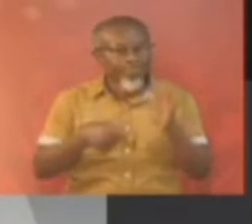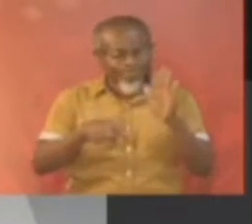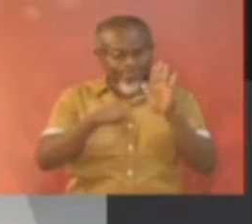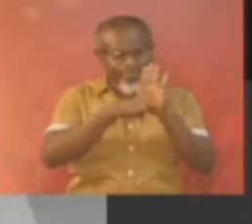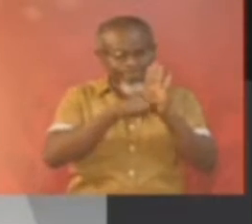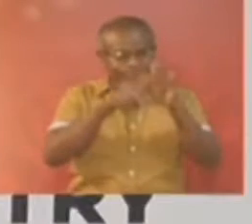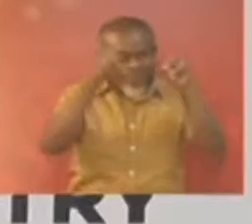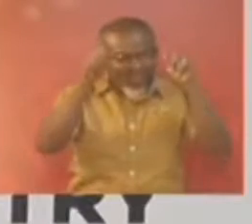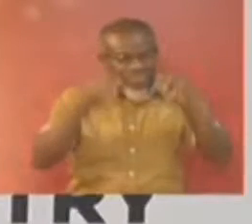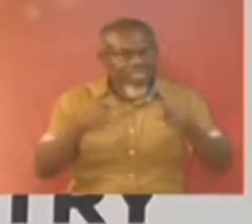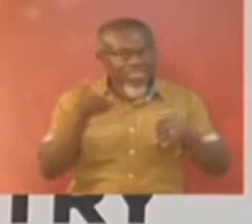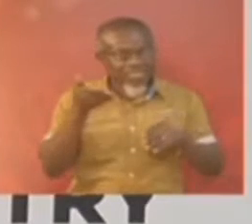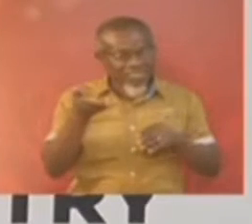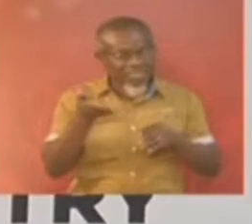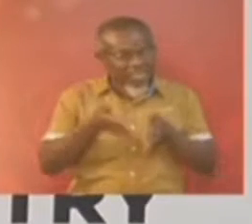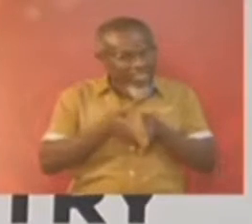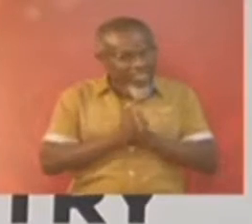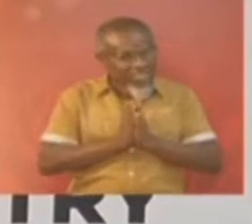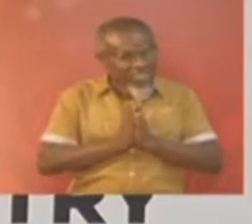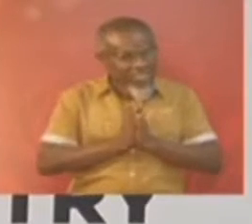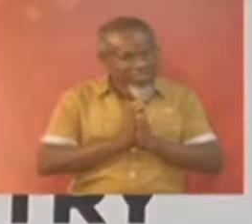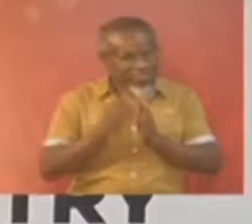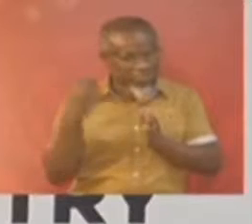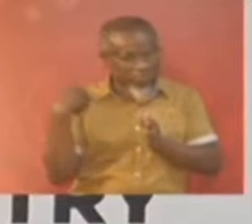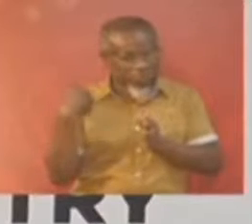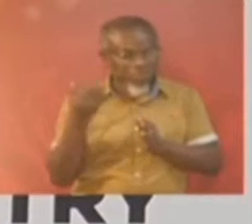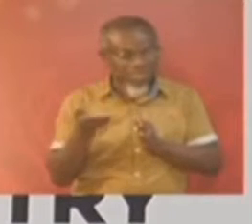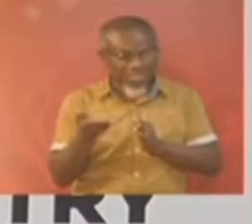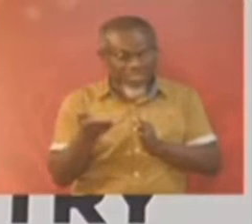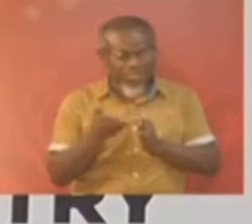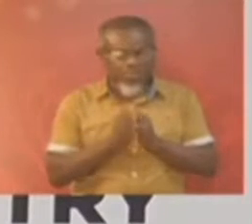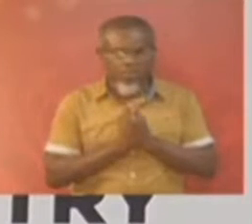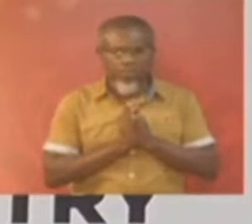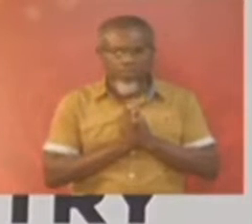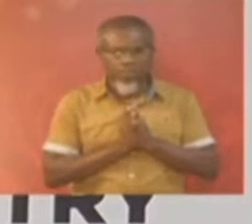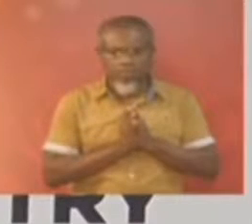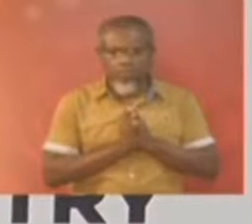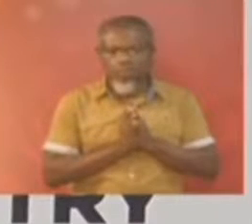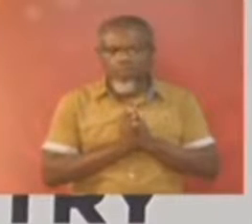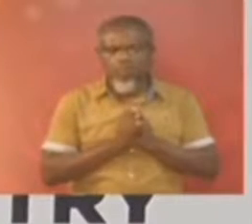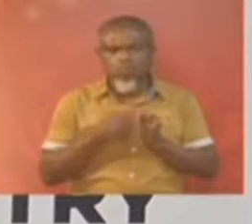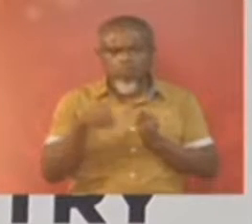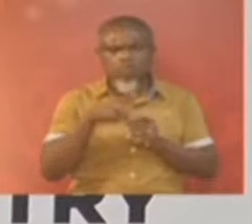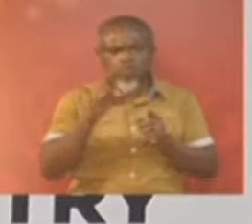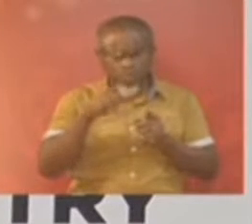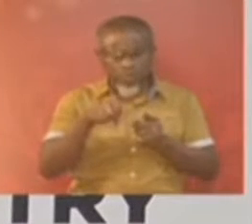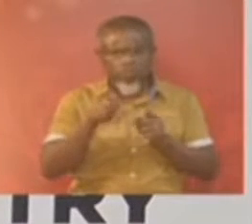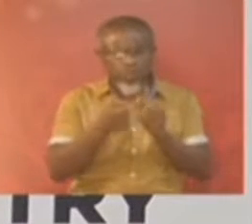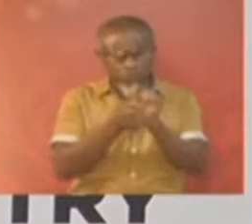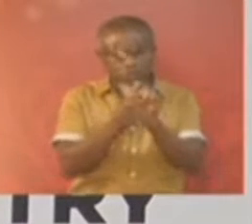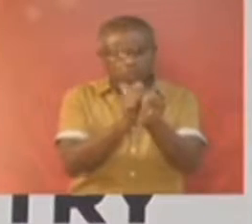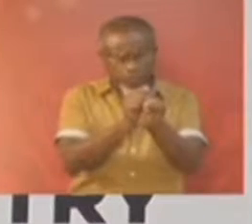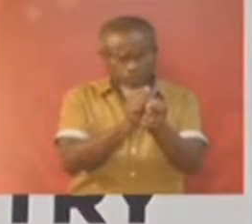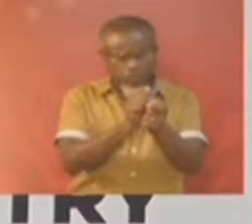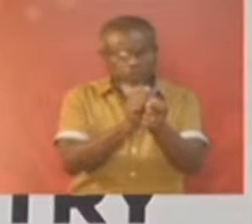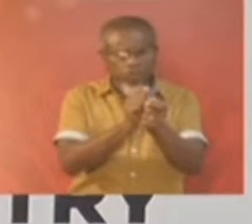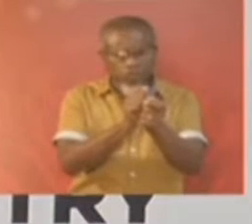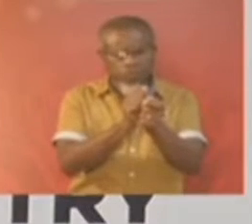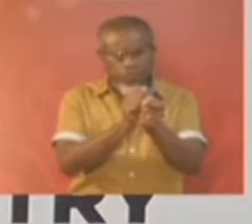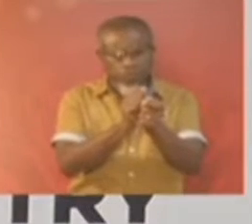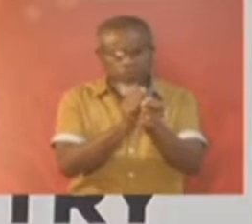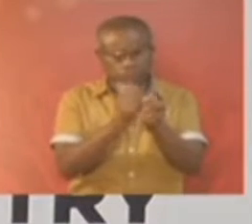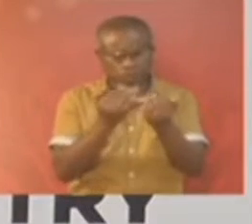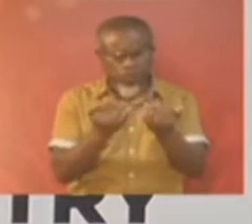changed our discharge policy quite a while ago. So we have gone away from a diagnostic discharge criteria to a clinical criteria. As